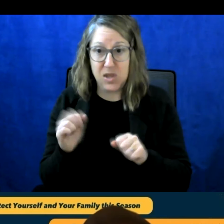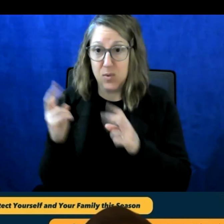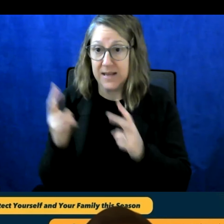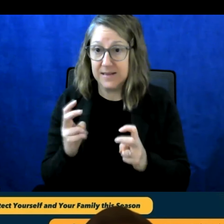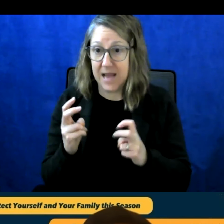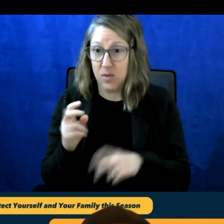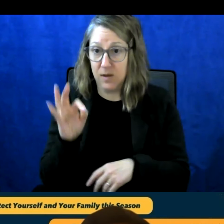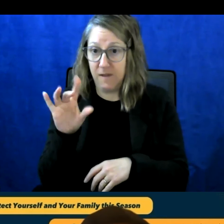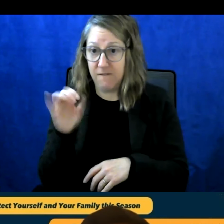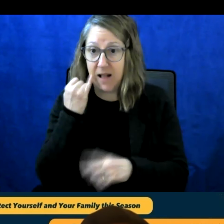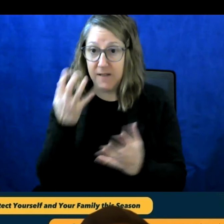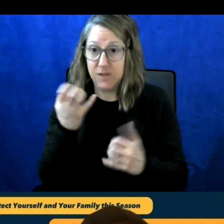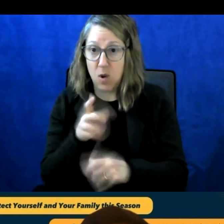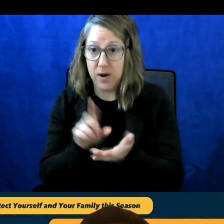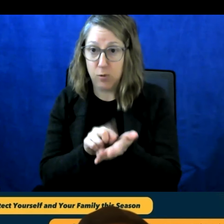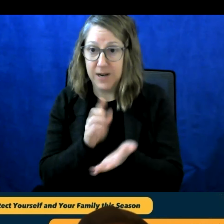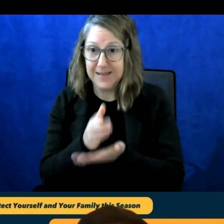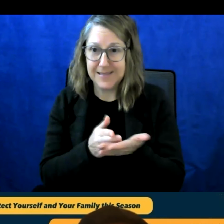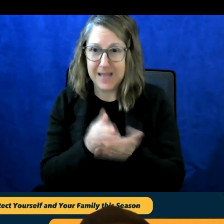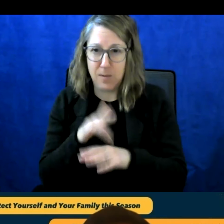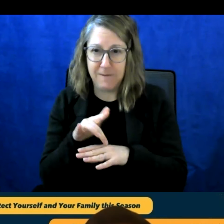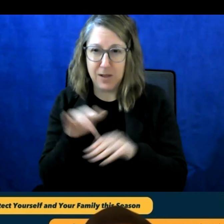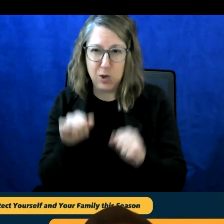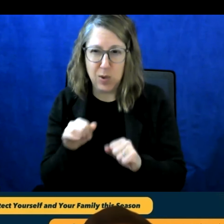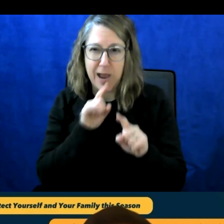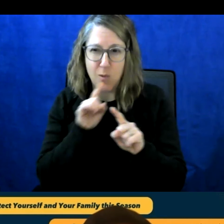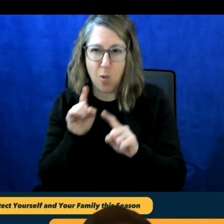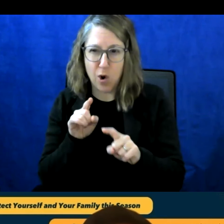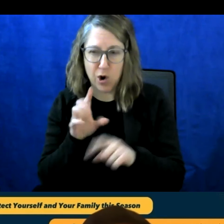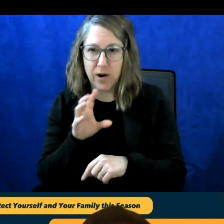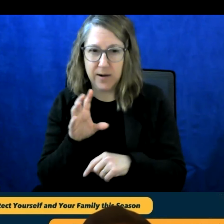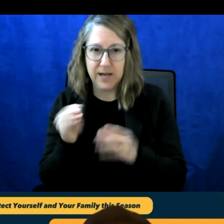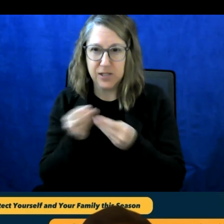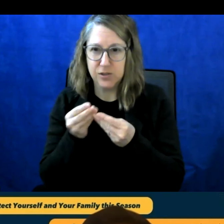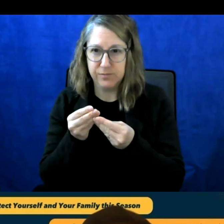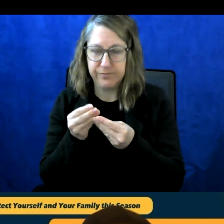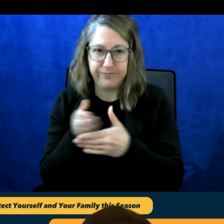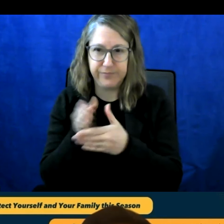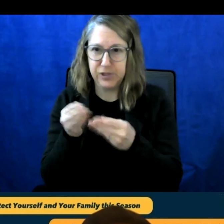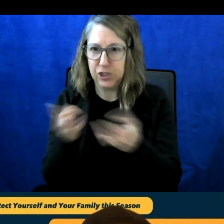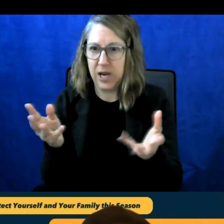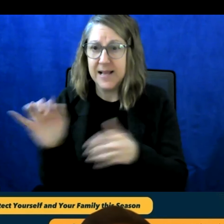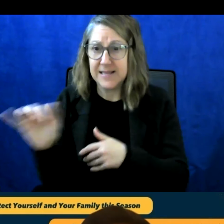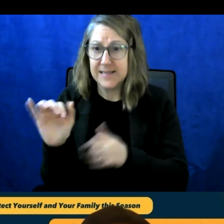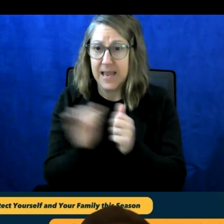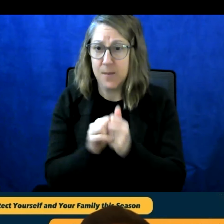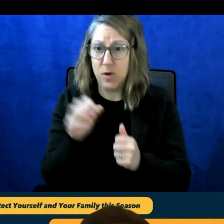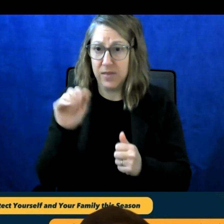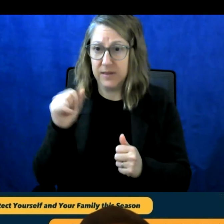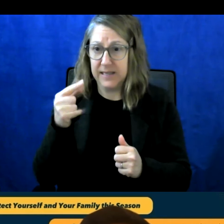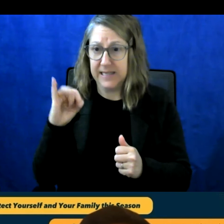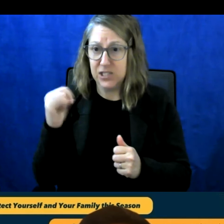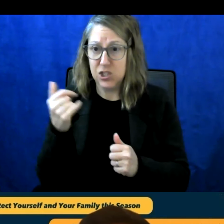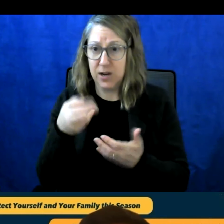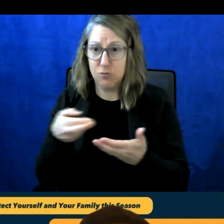to print it. Some of them are available, you can order and you can distribute them as well. Same with our aging resource guide. This is available